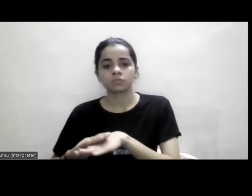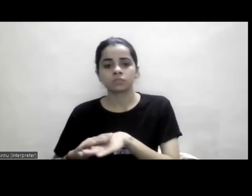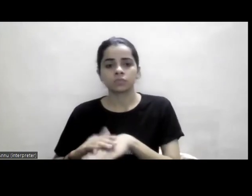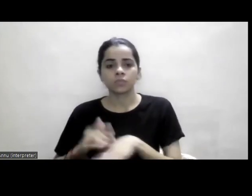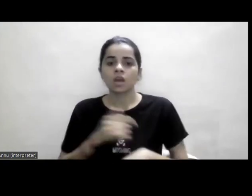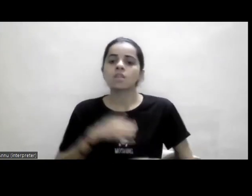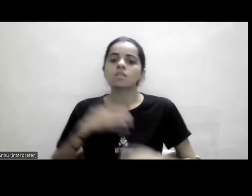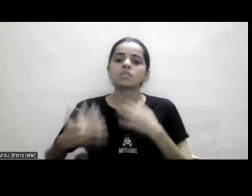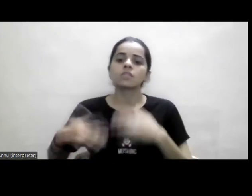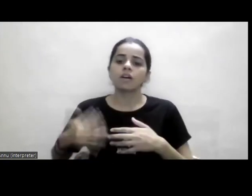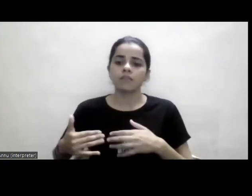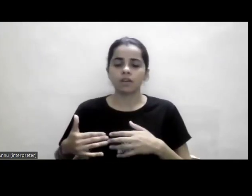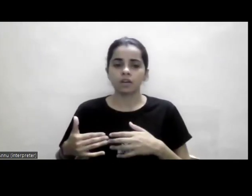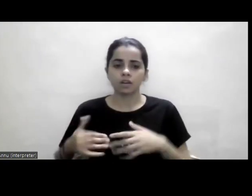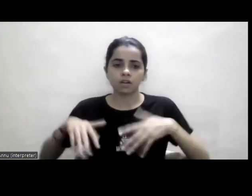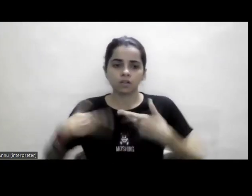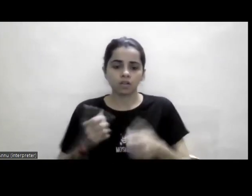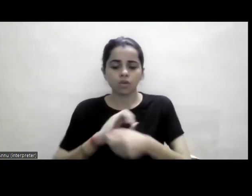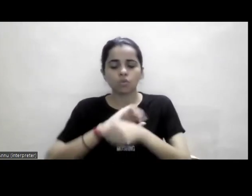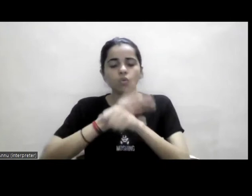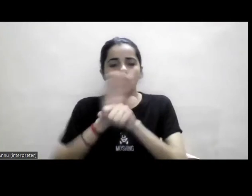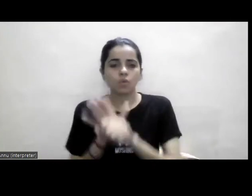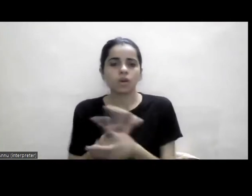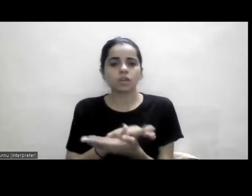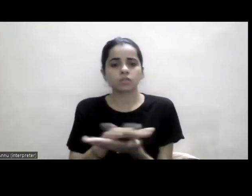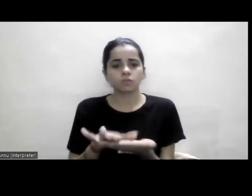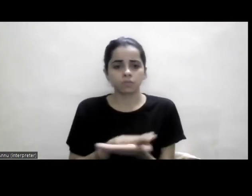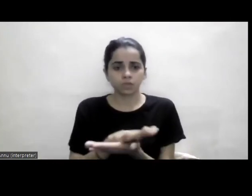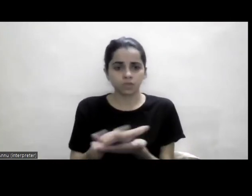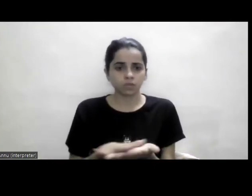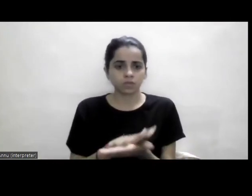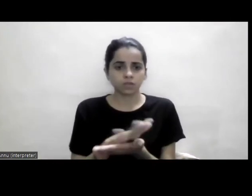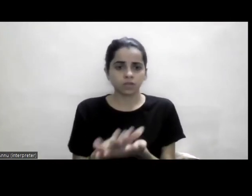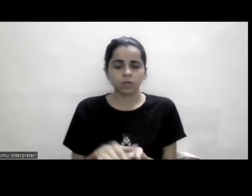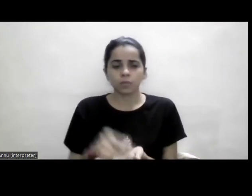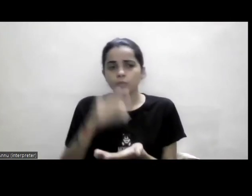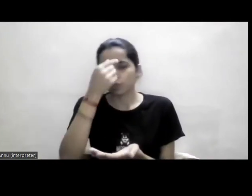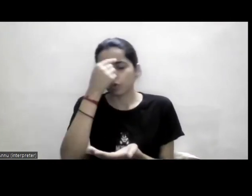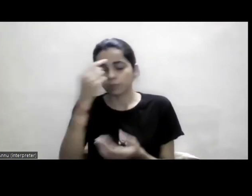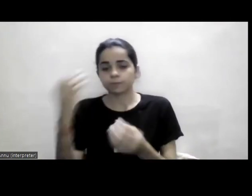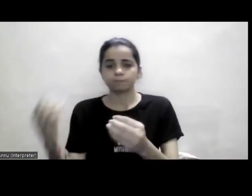And COVID has basically, you know, intensified.